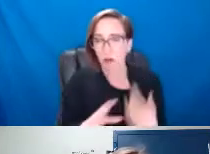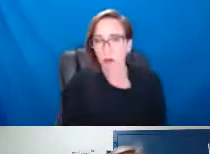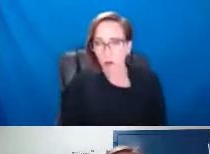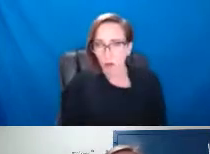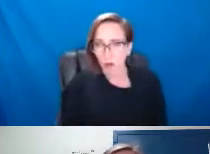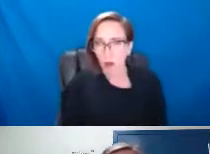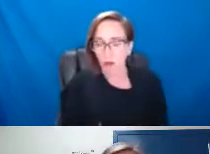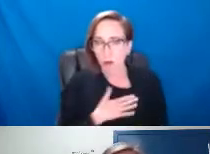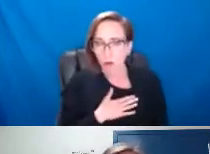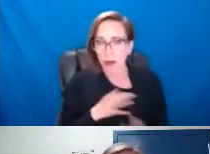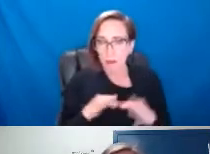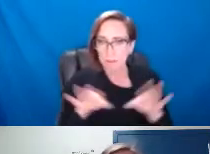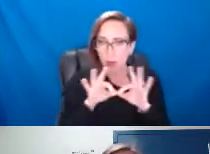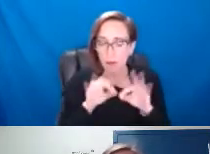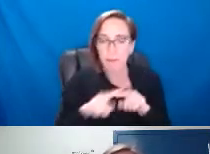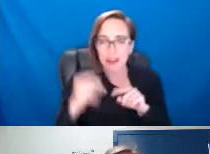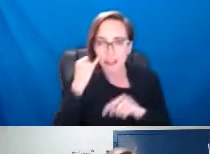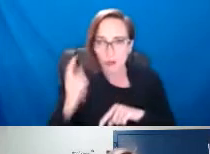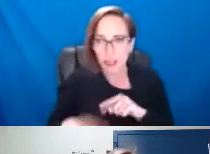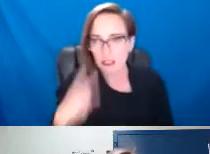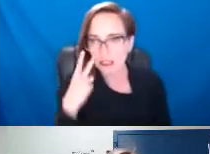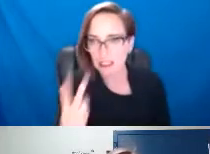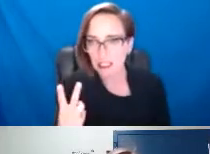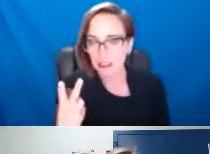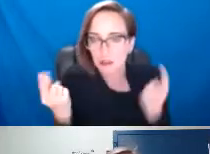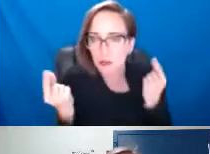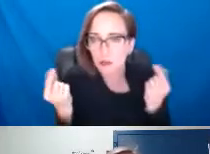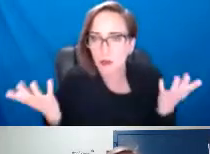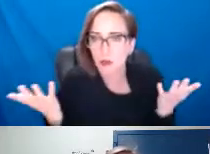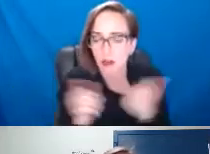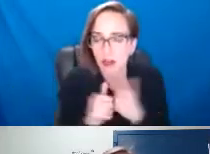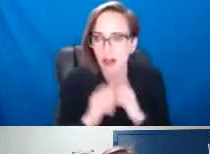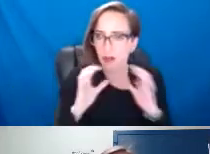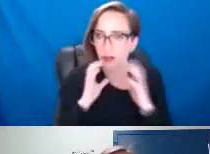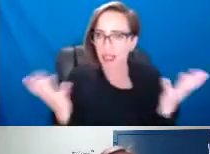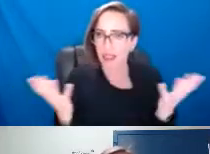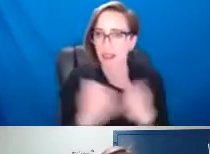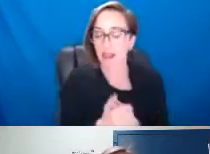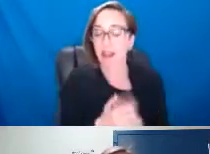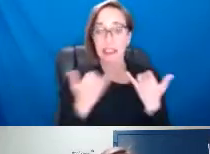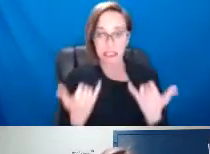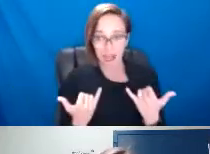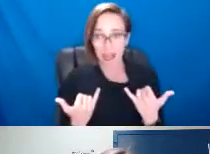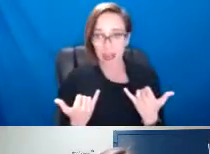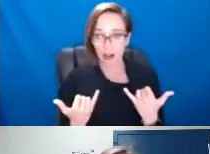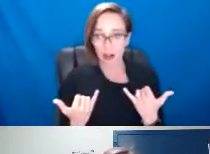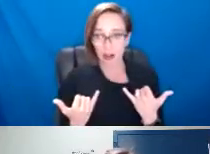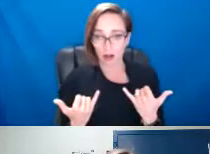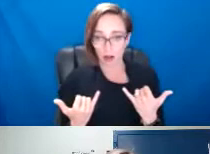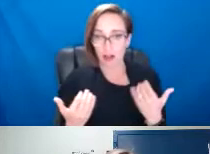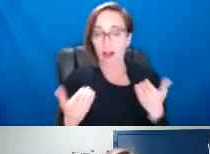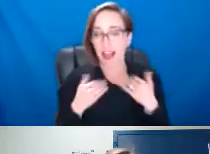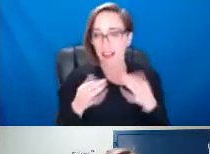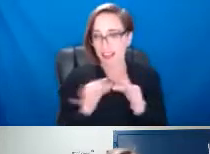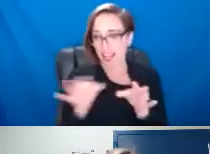able to see, but if you can't see, there's no way to communicate. And now they're bringing out captioning for